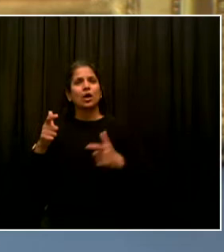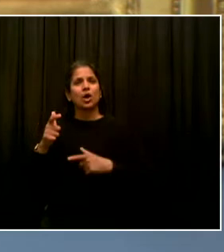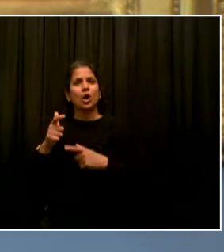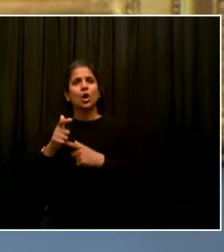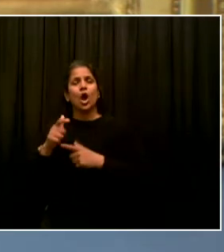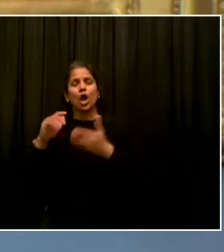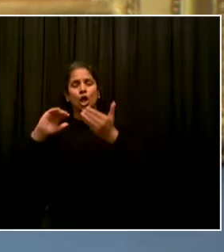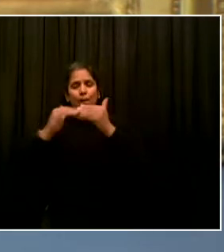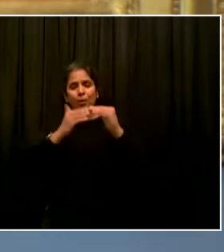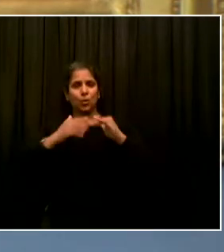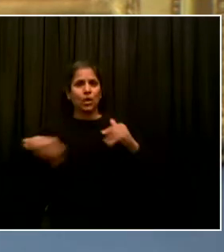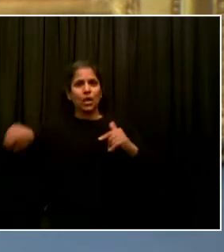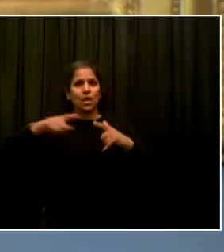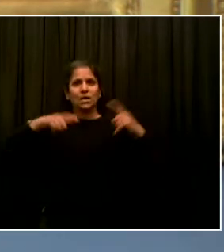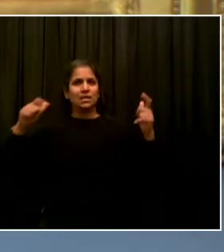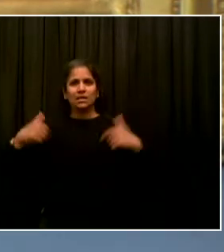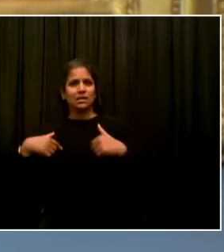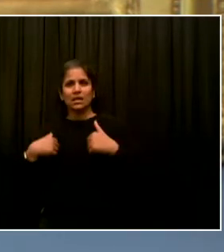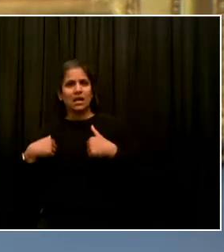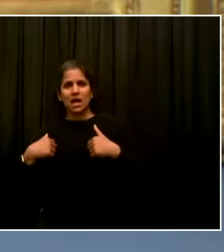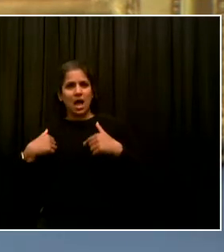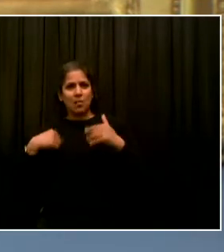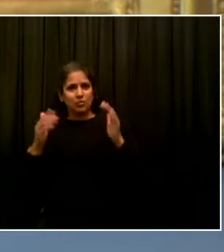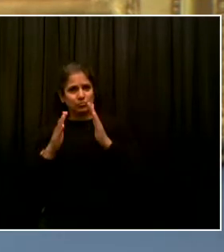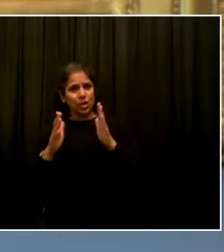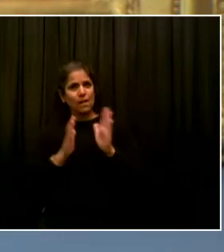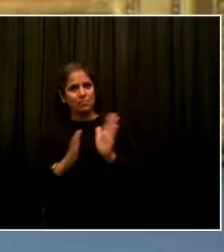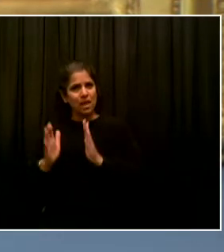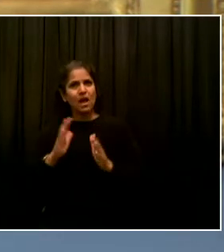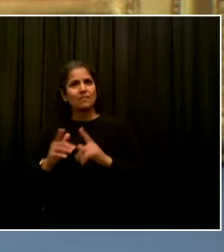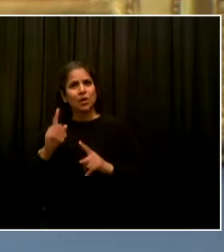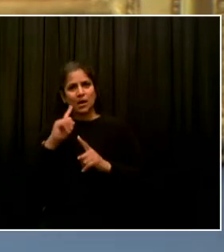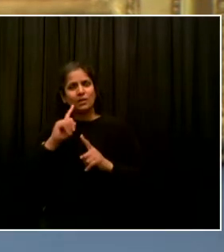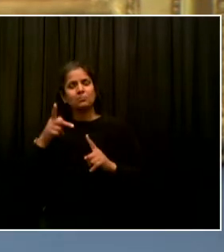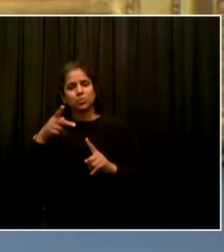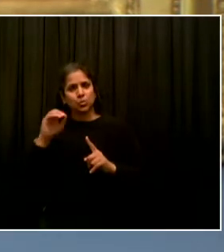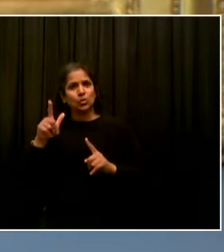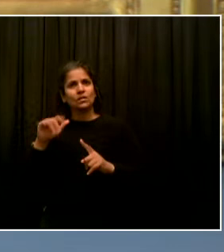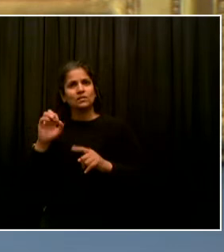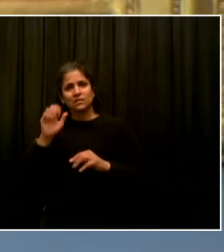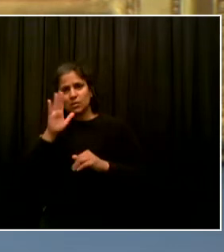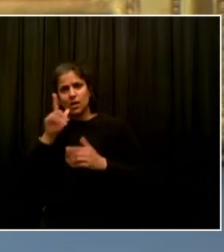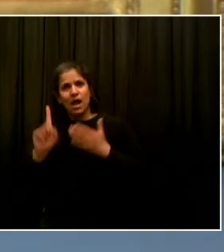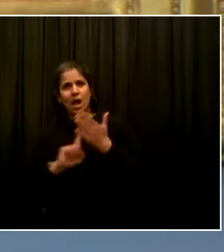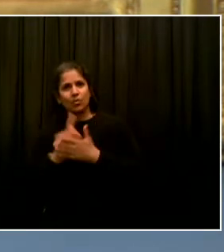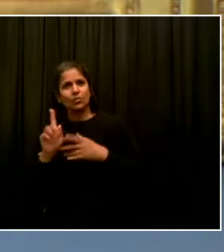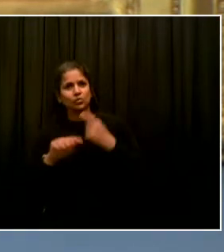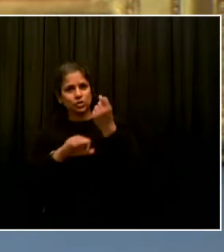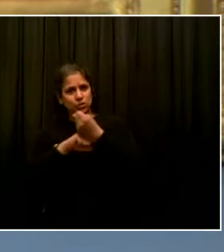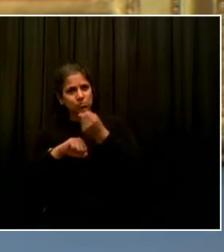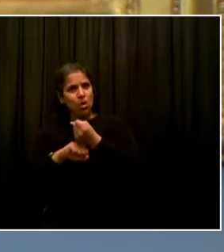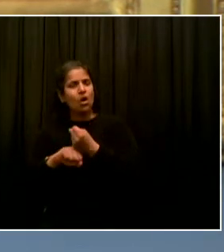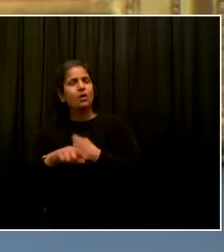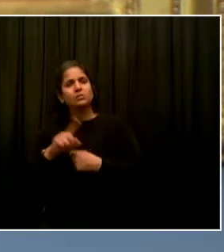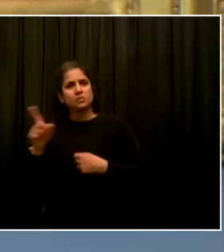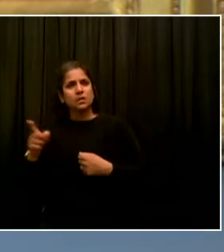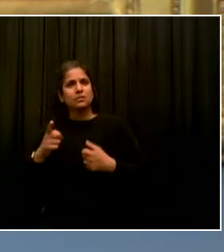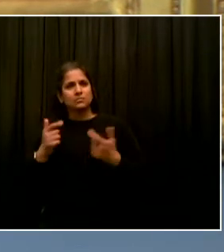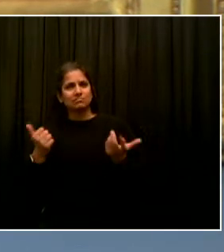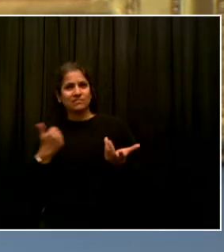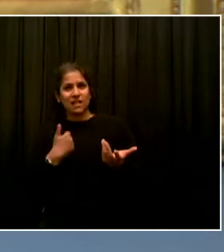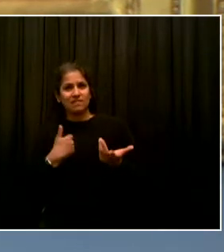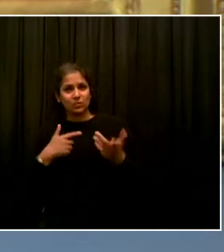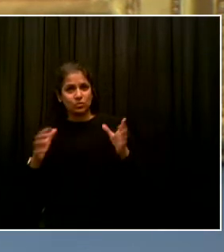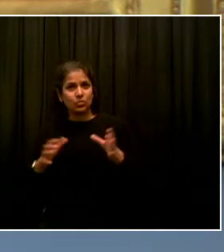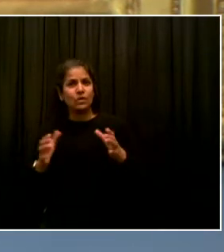The polls are showing that New Yorkers are in support of what I'm doing to deal with gun violence in the city.